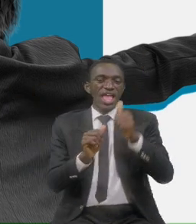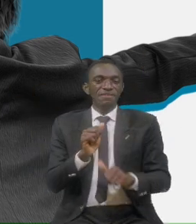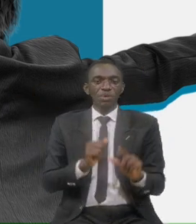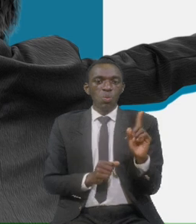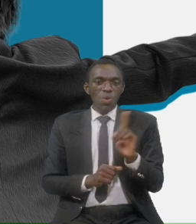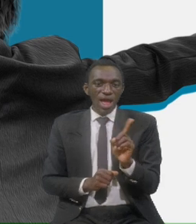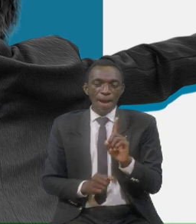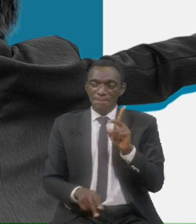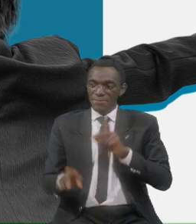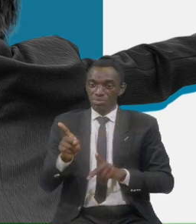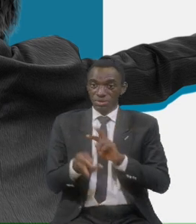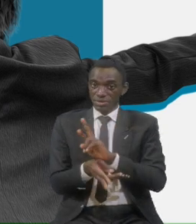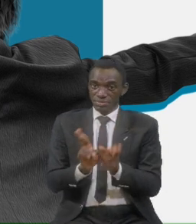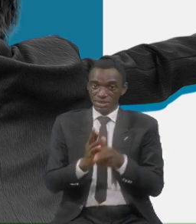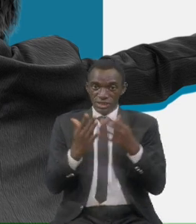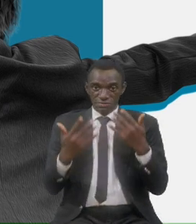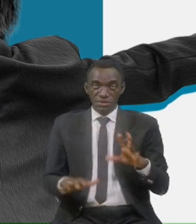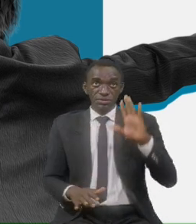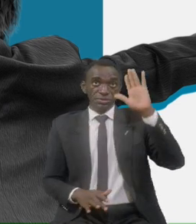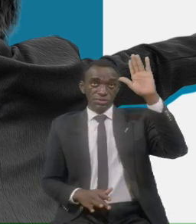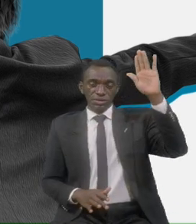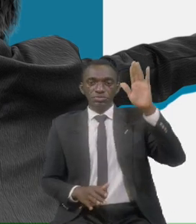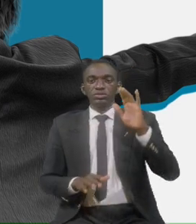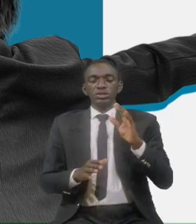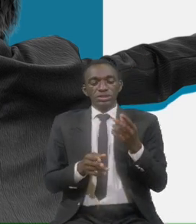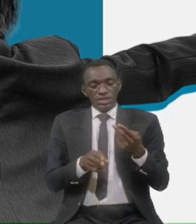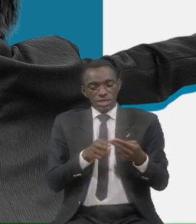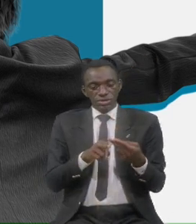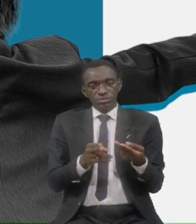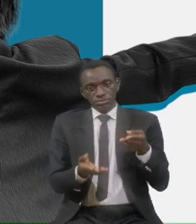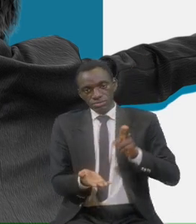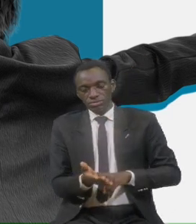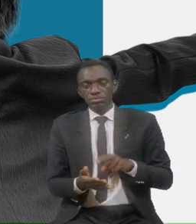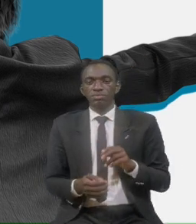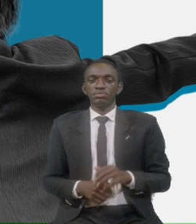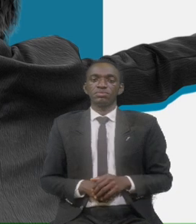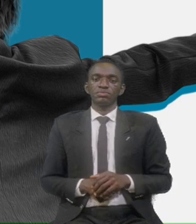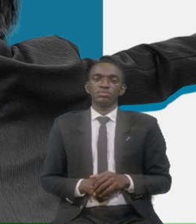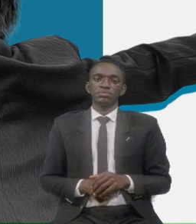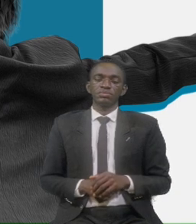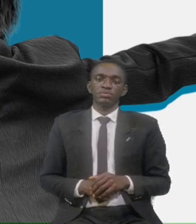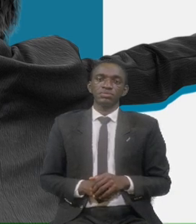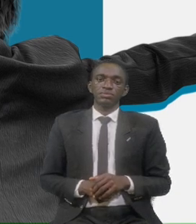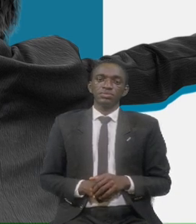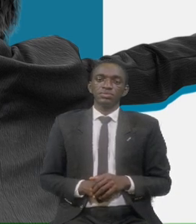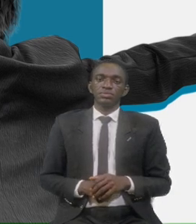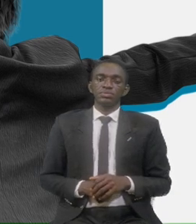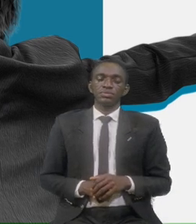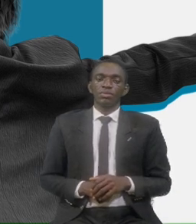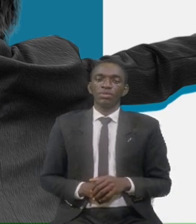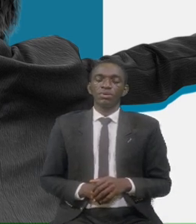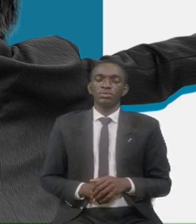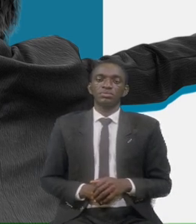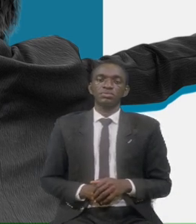sure you take down the details of every one of our brethren who have given